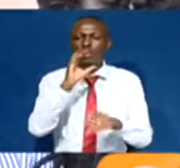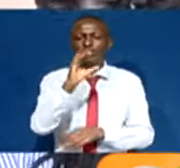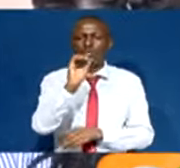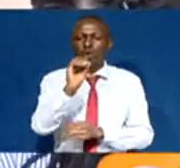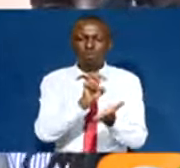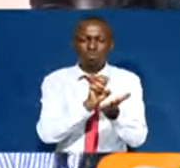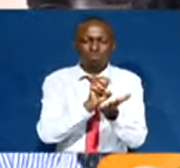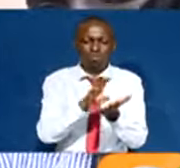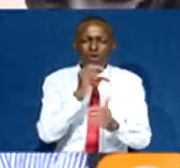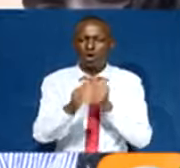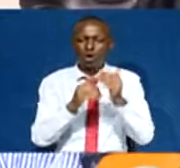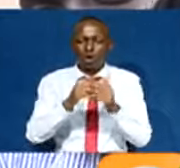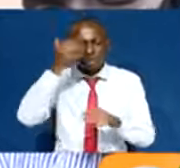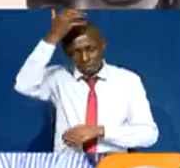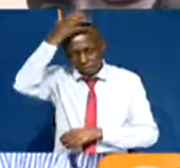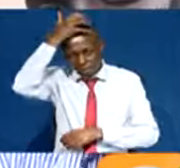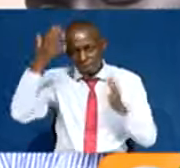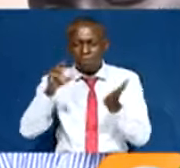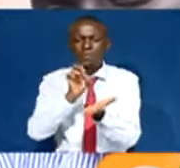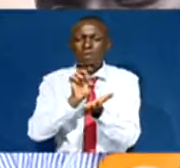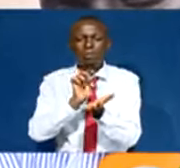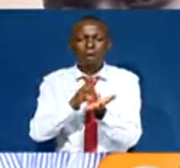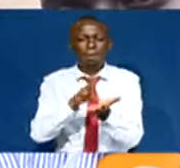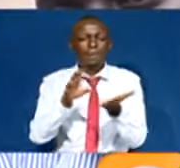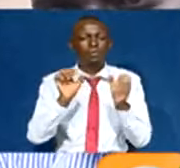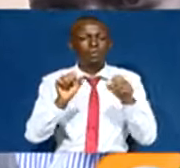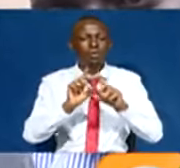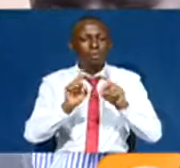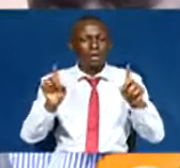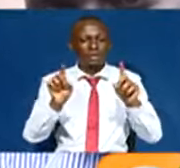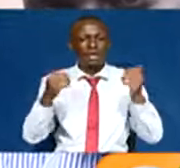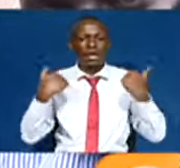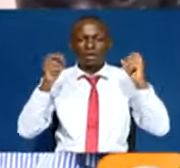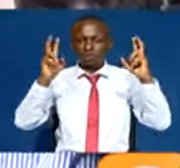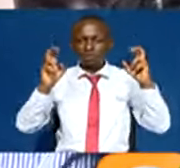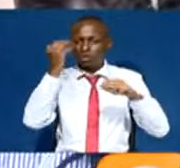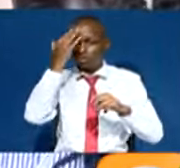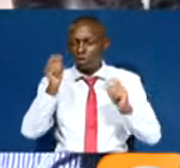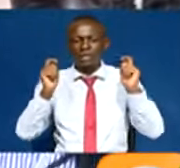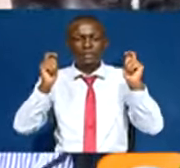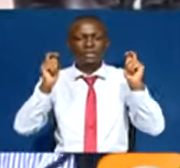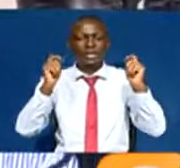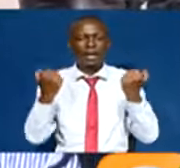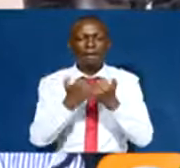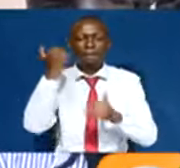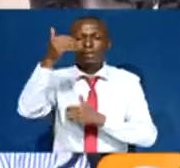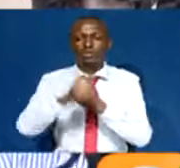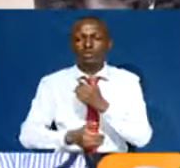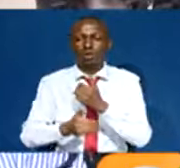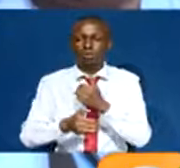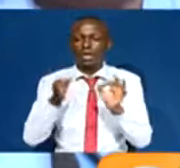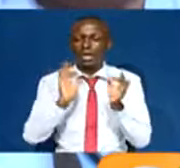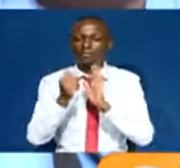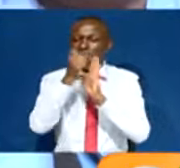all the nurses. But we have a reason. We have an issue that made us go out of strike. And therefore, that grandstanding will not take us back to